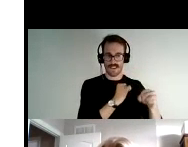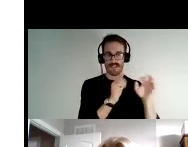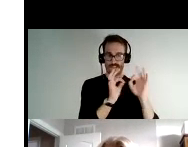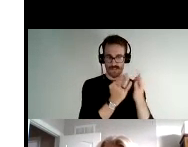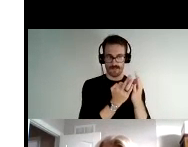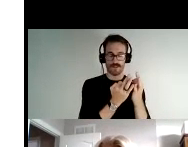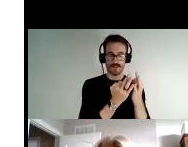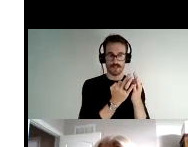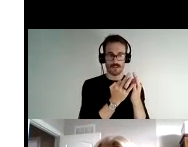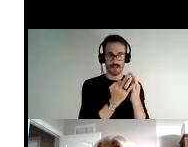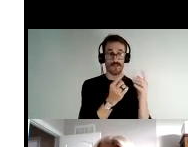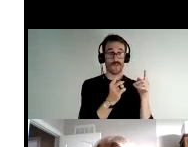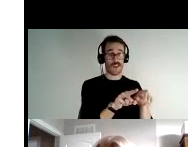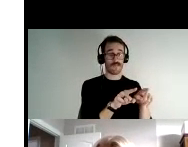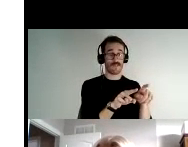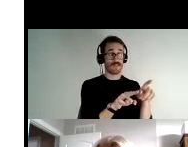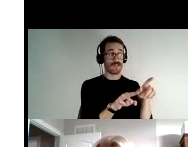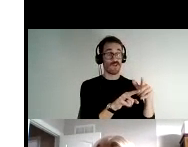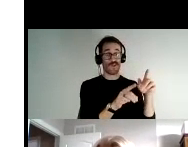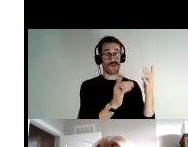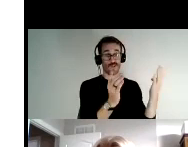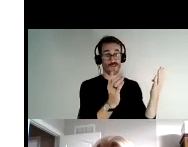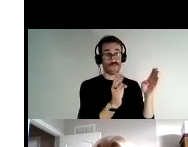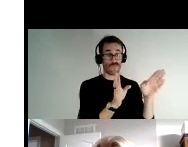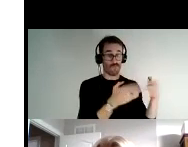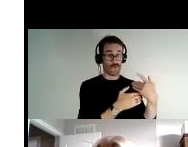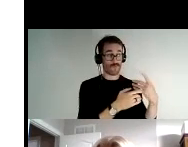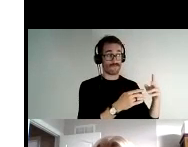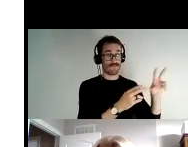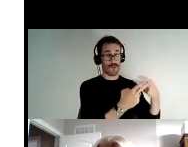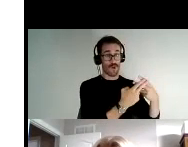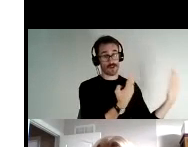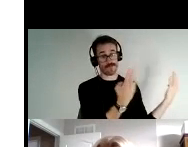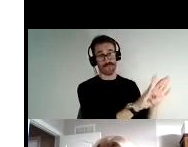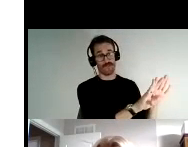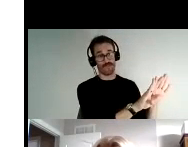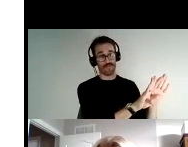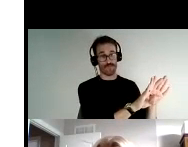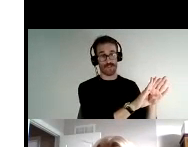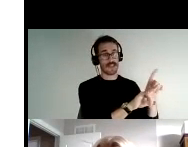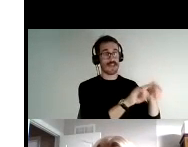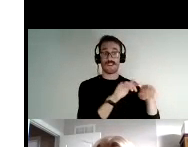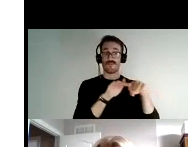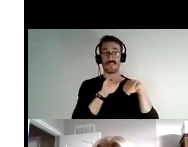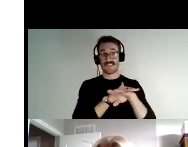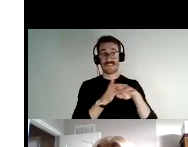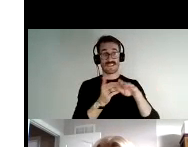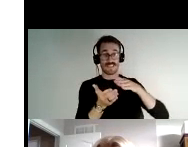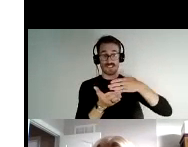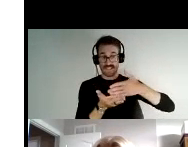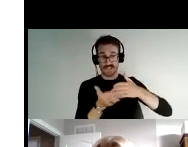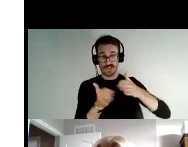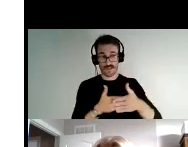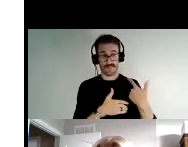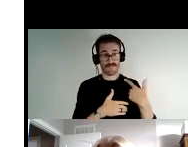the situation was they were being locked in a room. They had no access to the kitchen, were only allowed to bathe very frequently. So